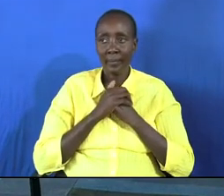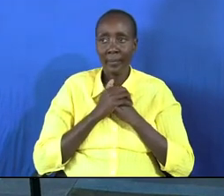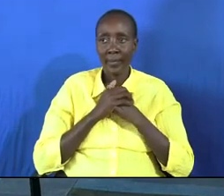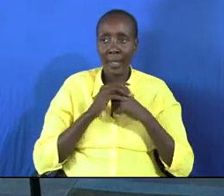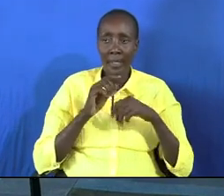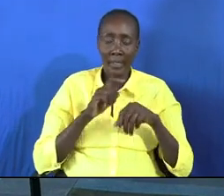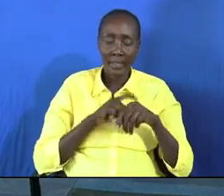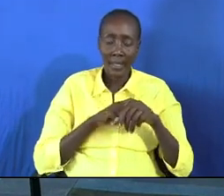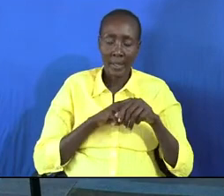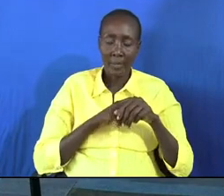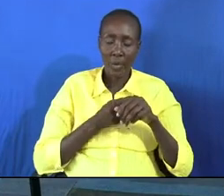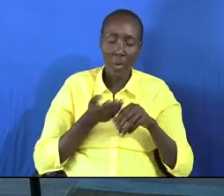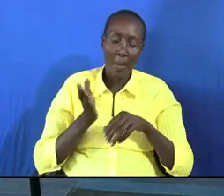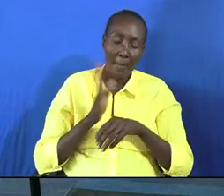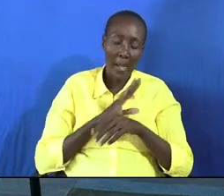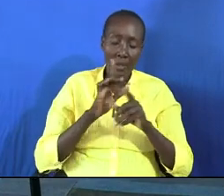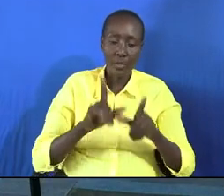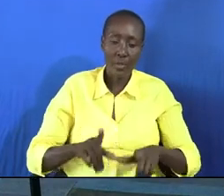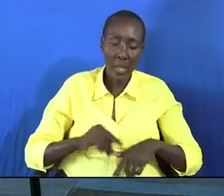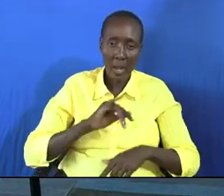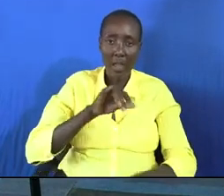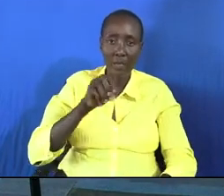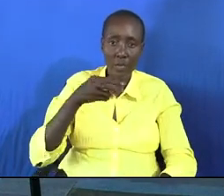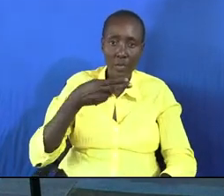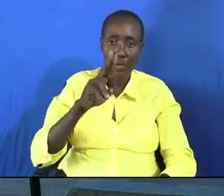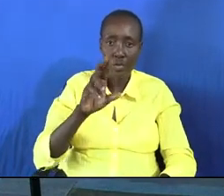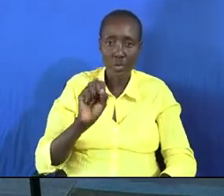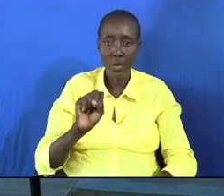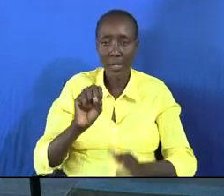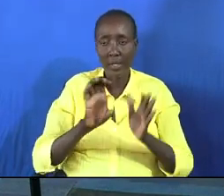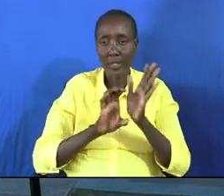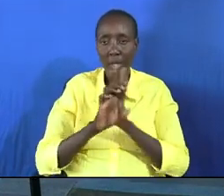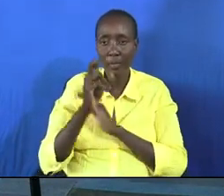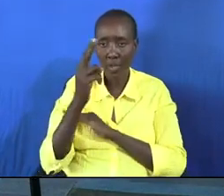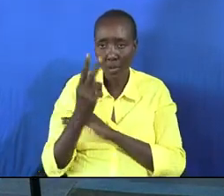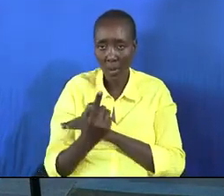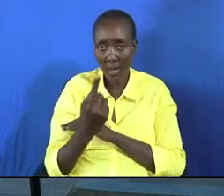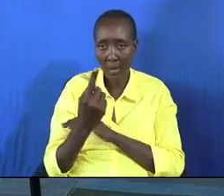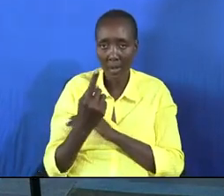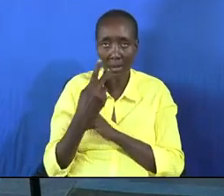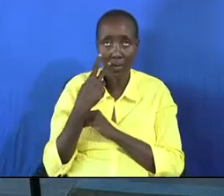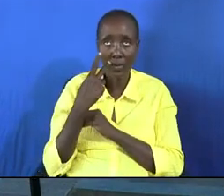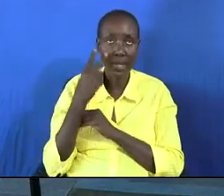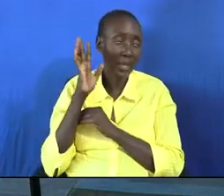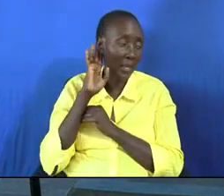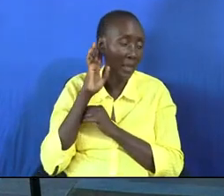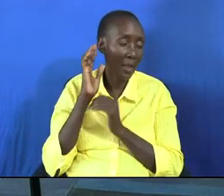When we look again at Joshua, in chapter 1, we see God speaking to him.